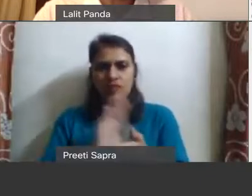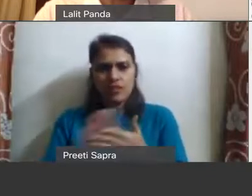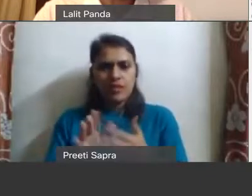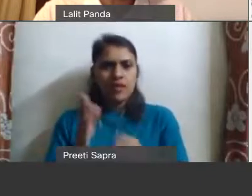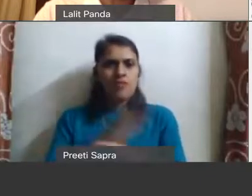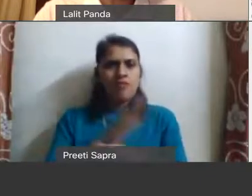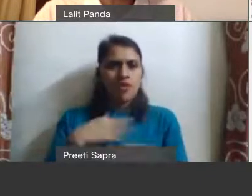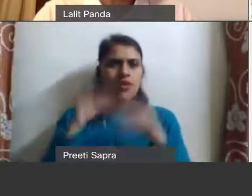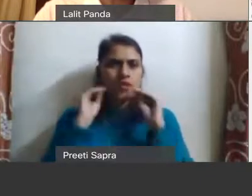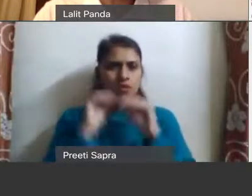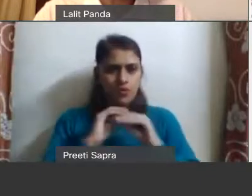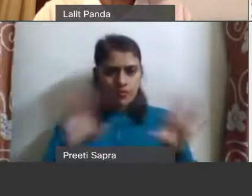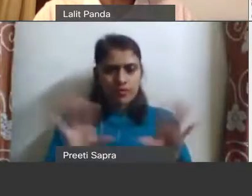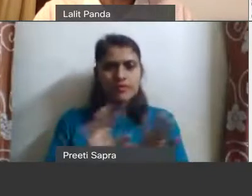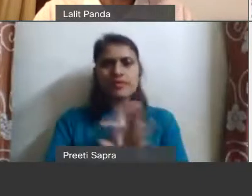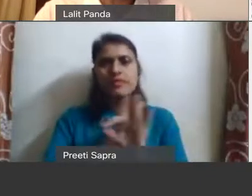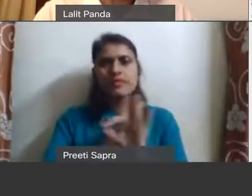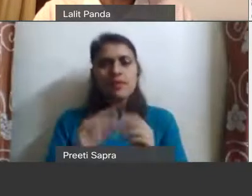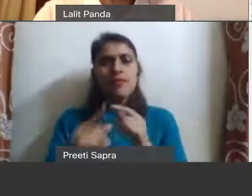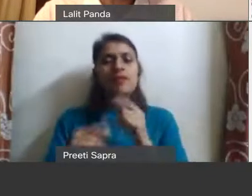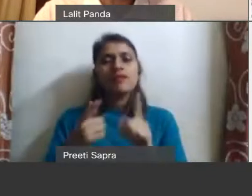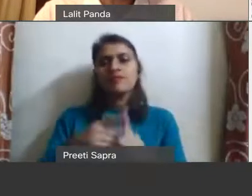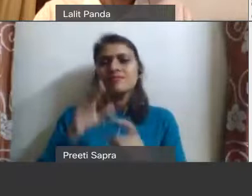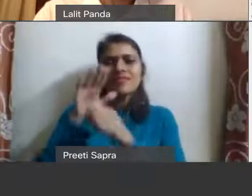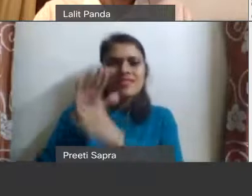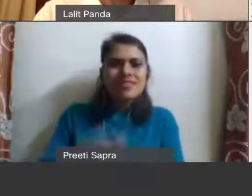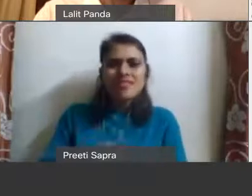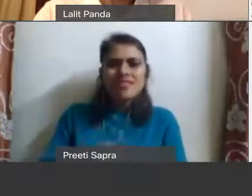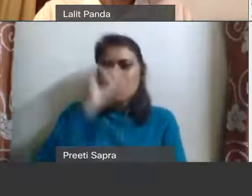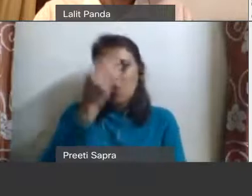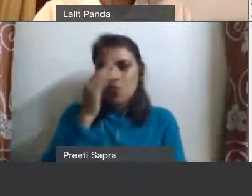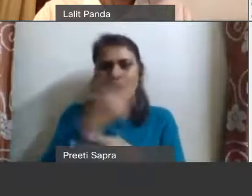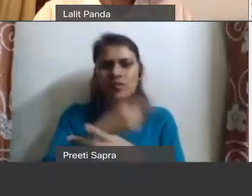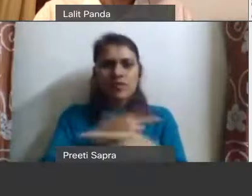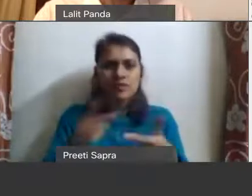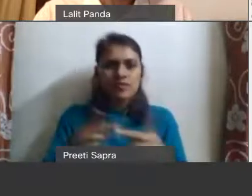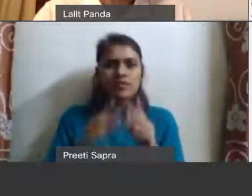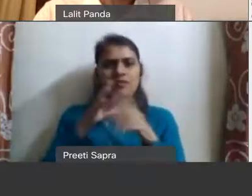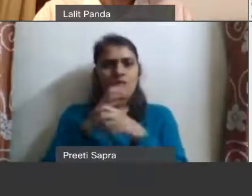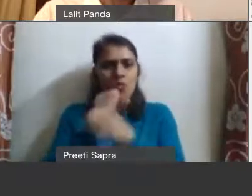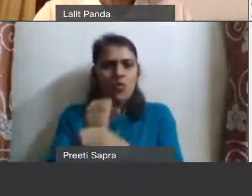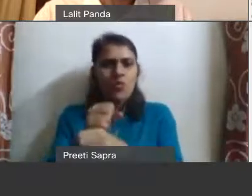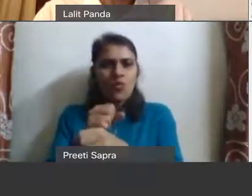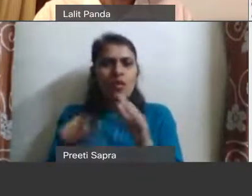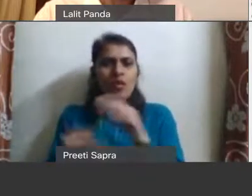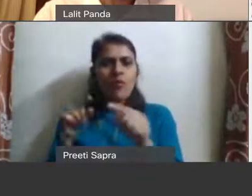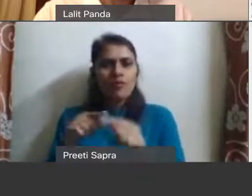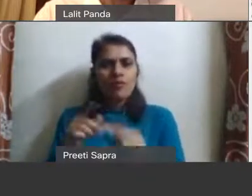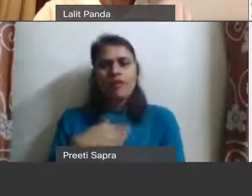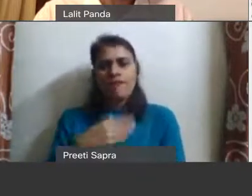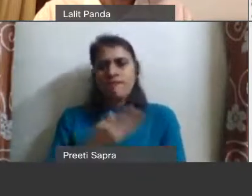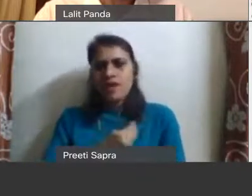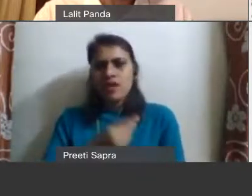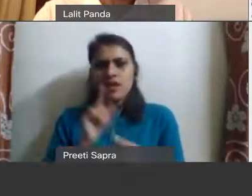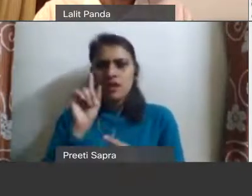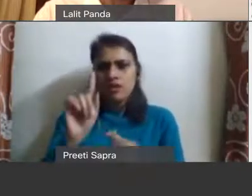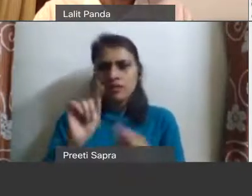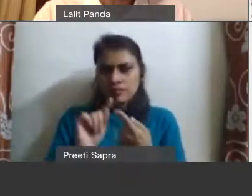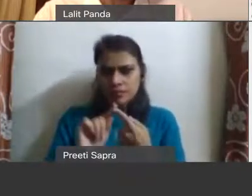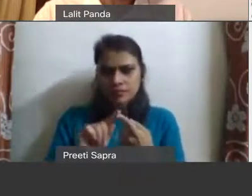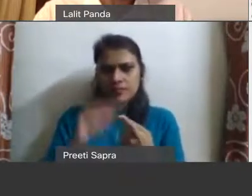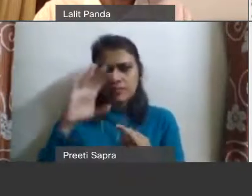the systemic implications of religious discrimination are concerned, is what I fear policies like